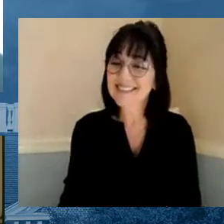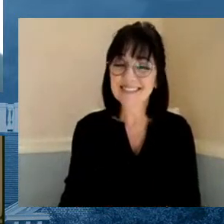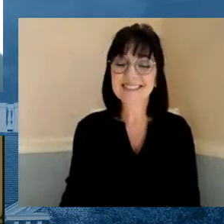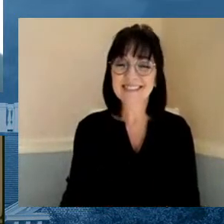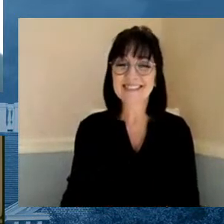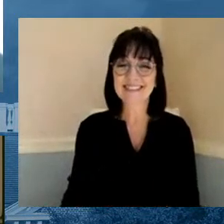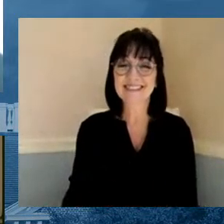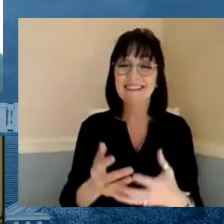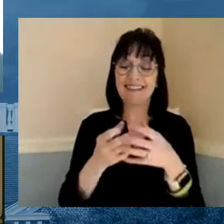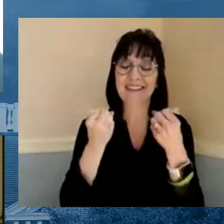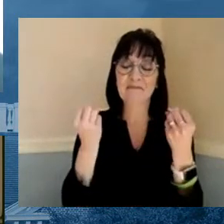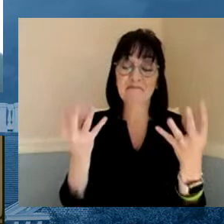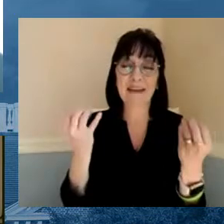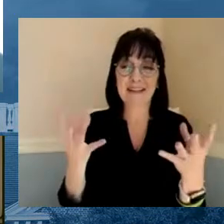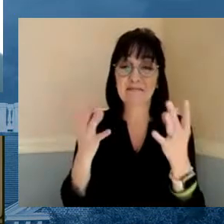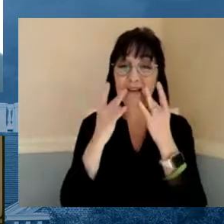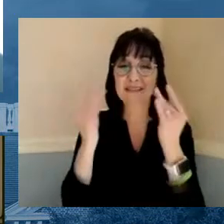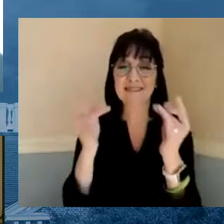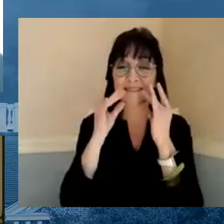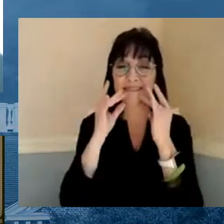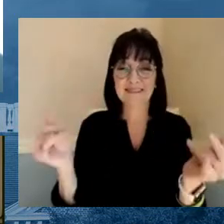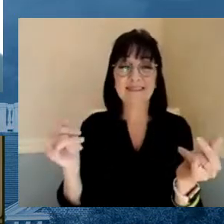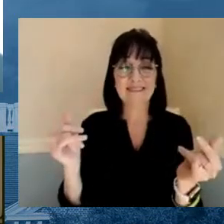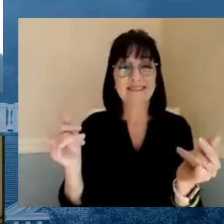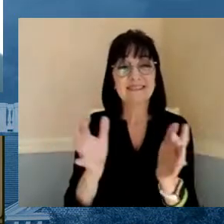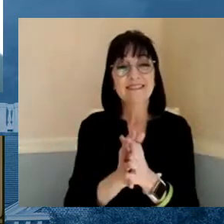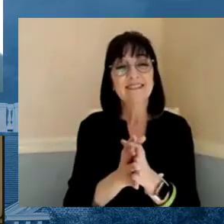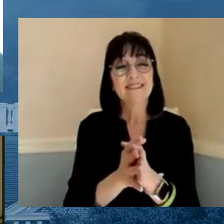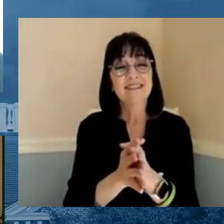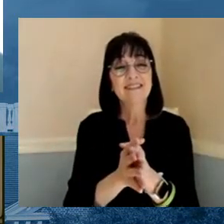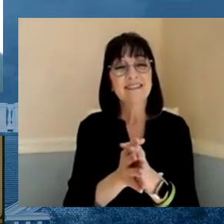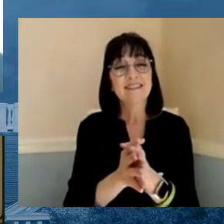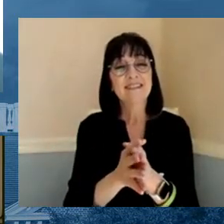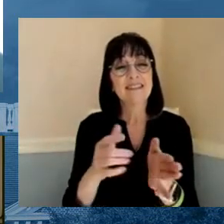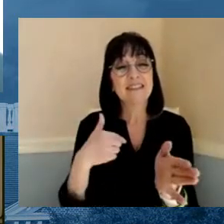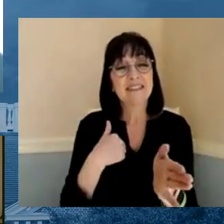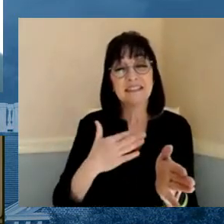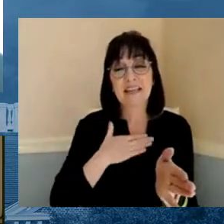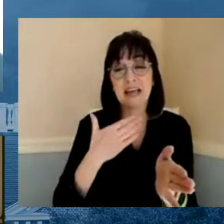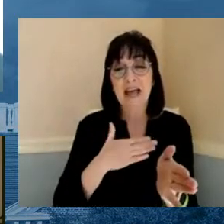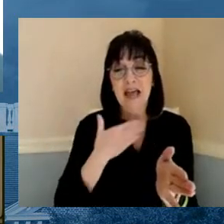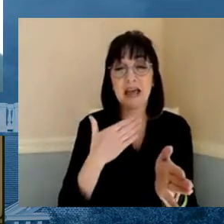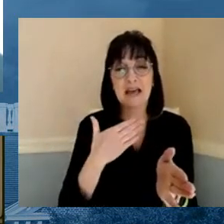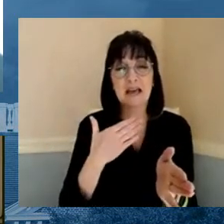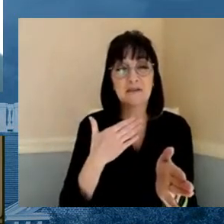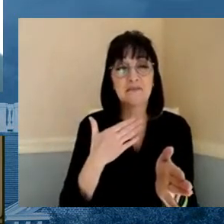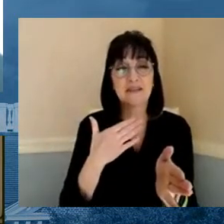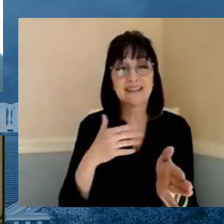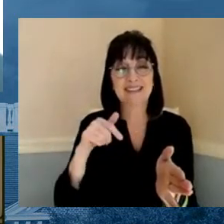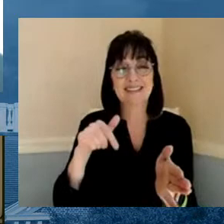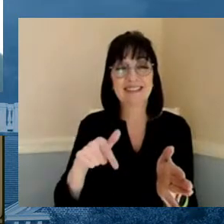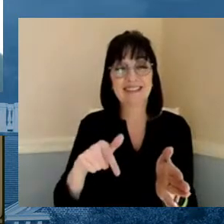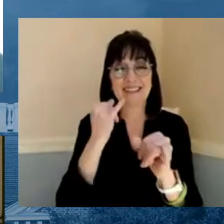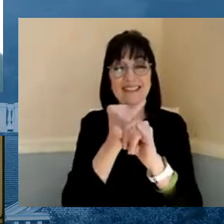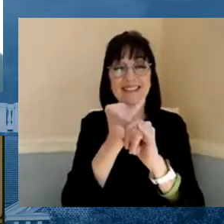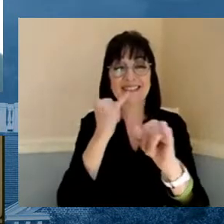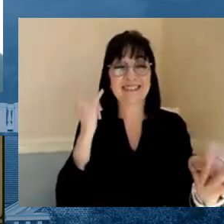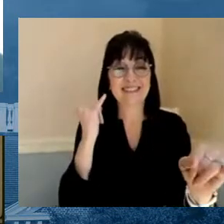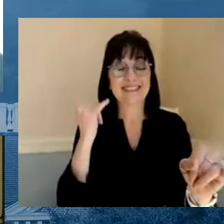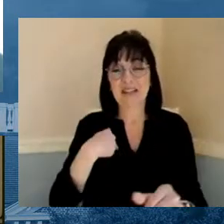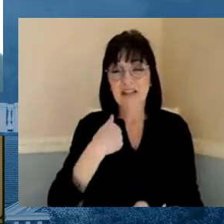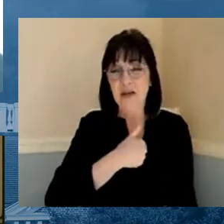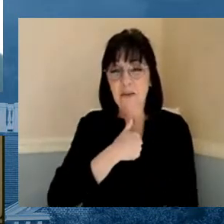Thanks. I do have to say I'm kind of happy today's event is virtual, and I apologize for looking at my